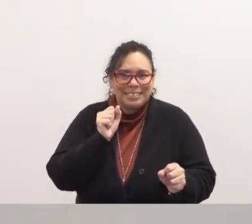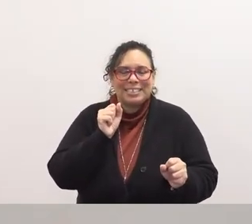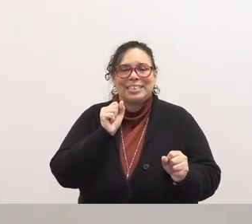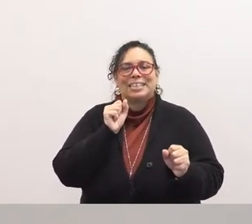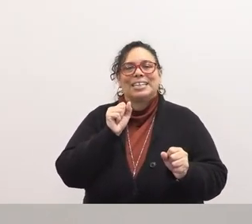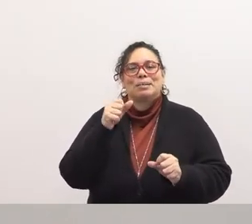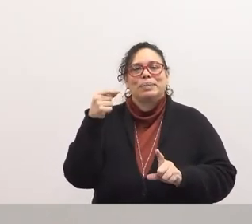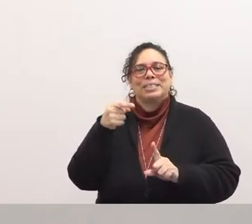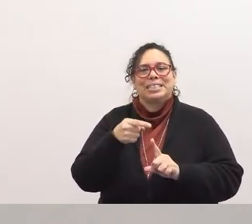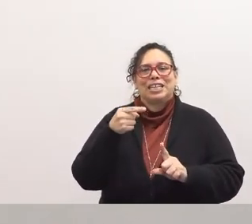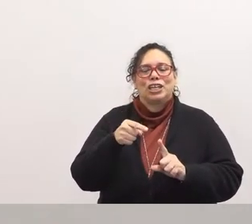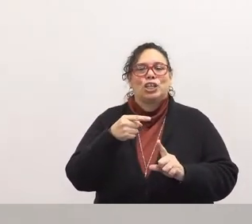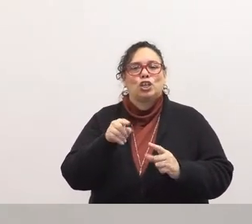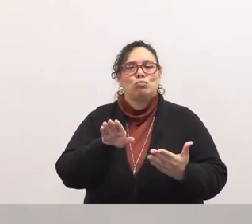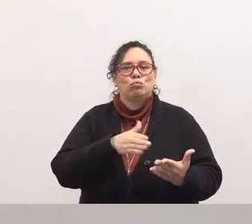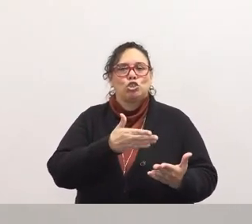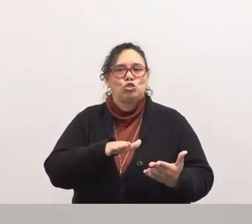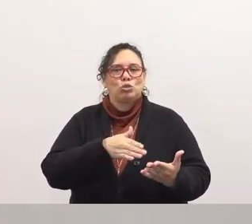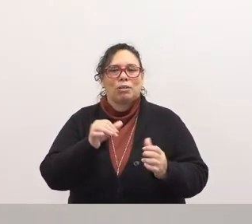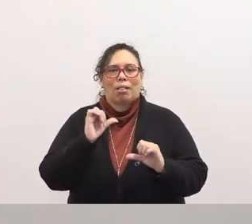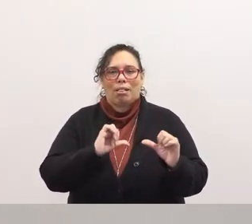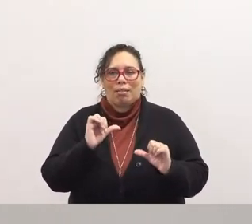This particular musical